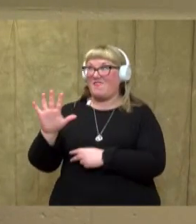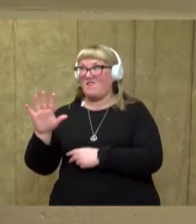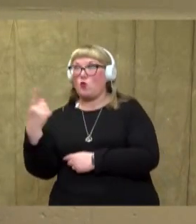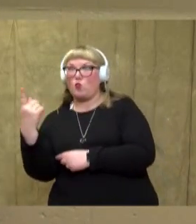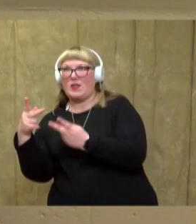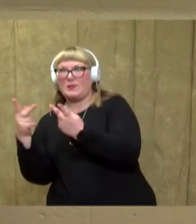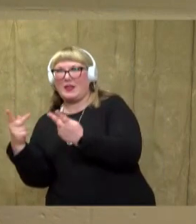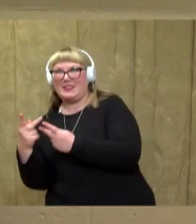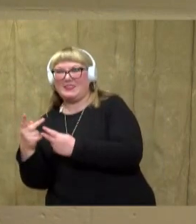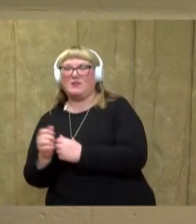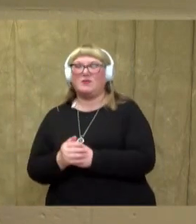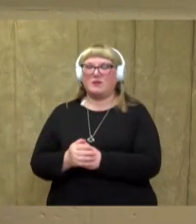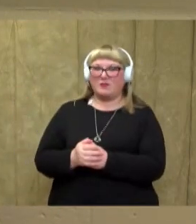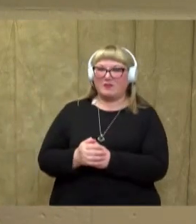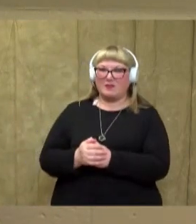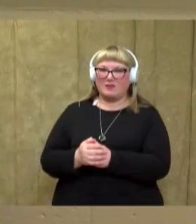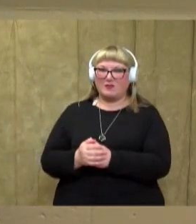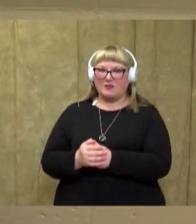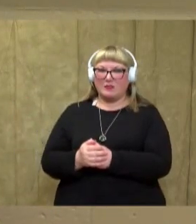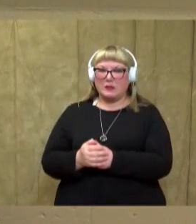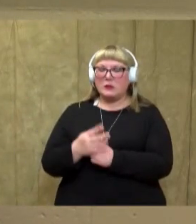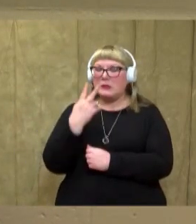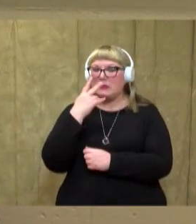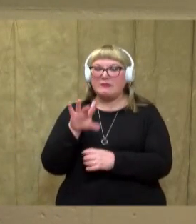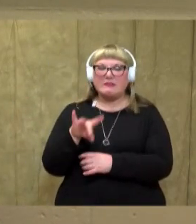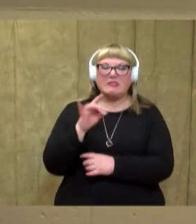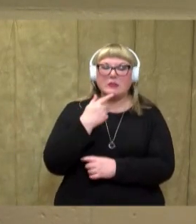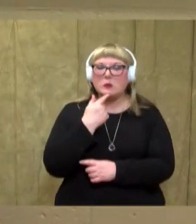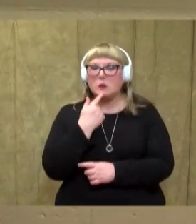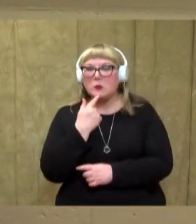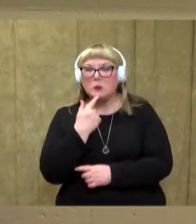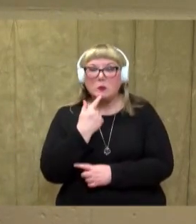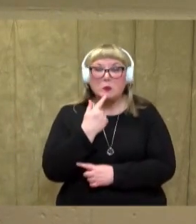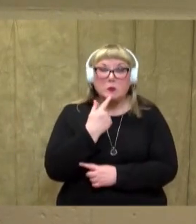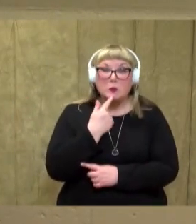5 in the ones place. So let me see if I can find that.